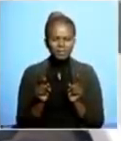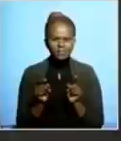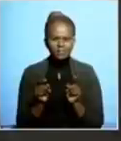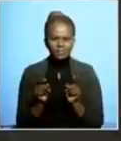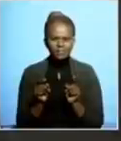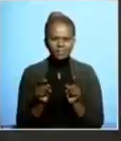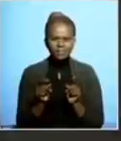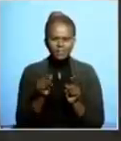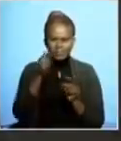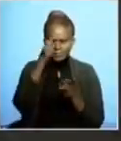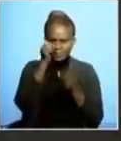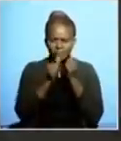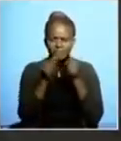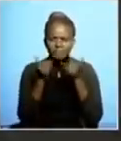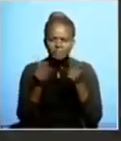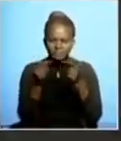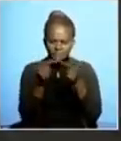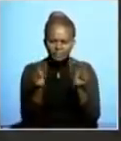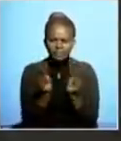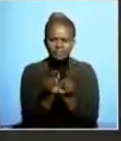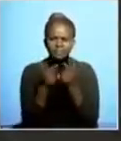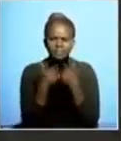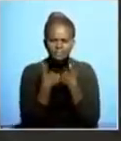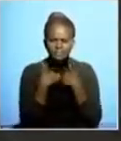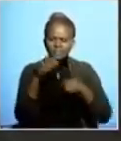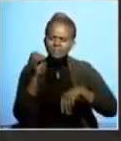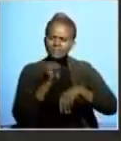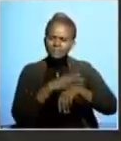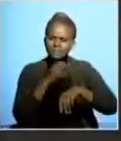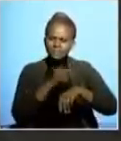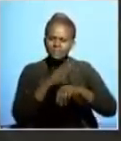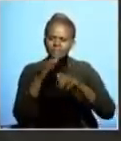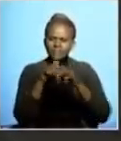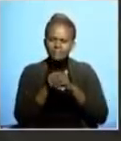Because the clique had invested in